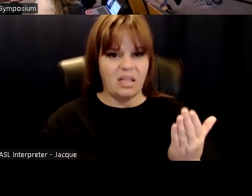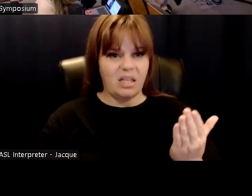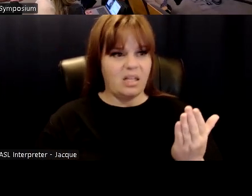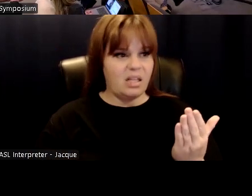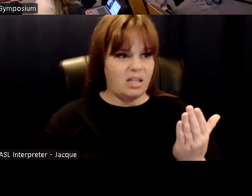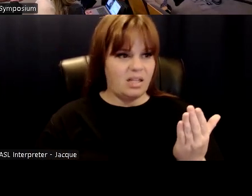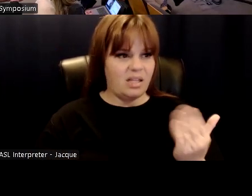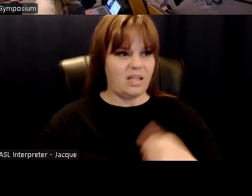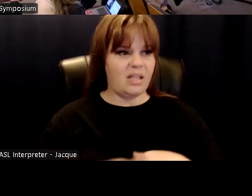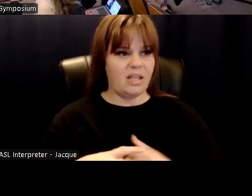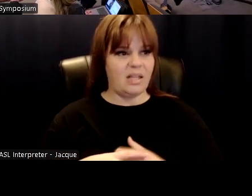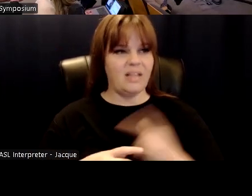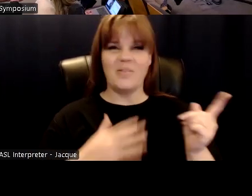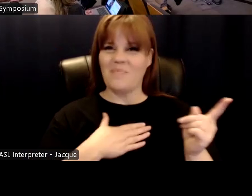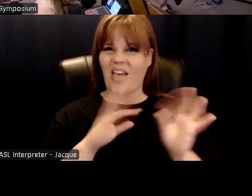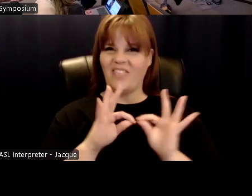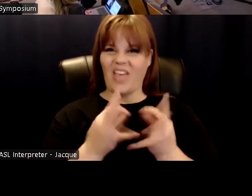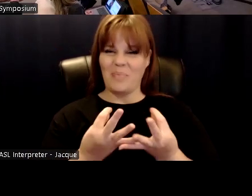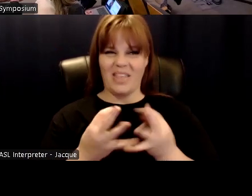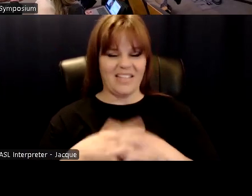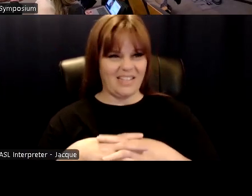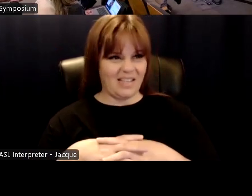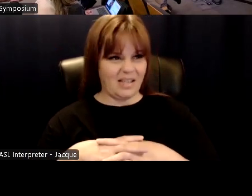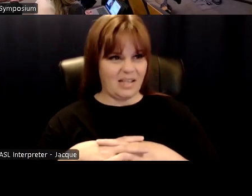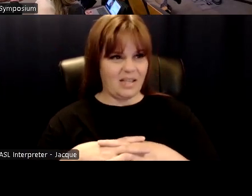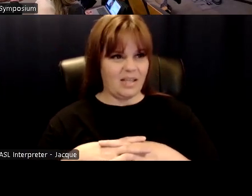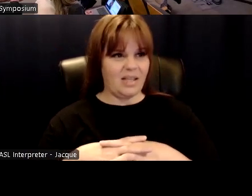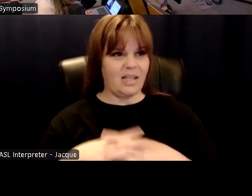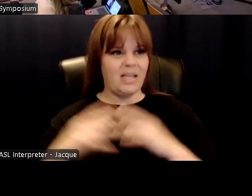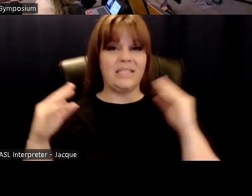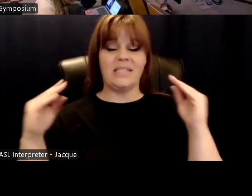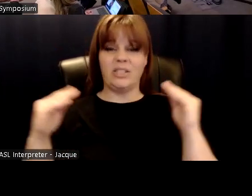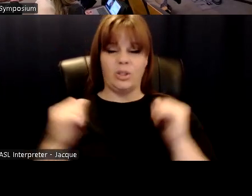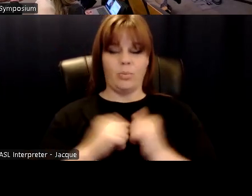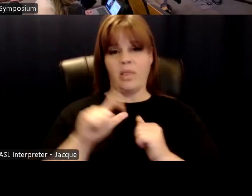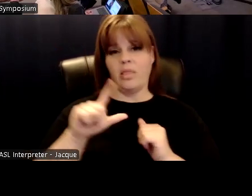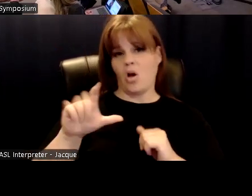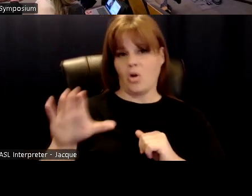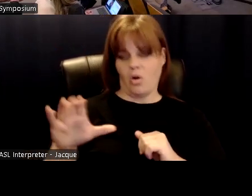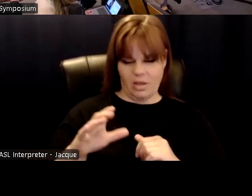So, this is my family. Teaching with long COVID really forced me